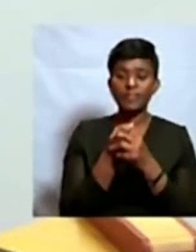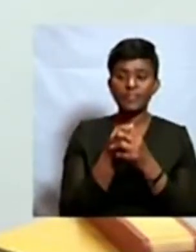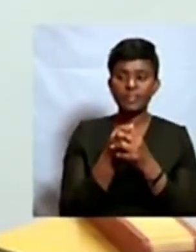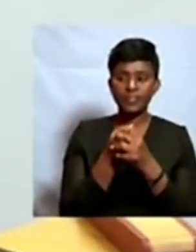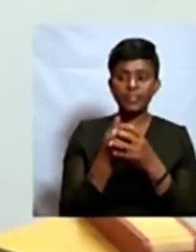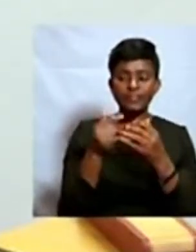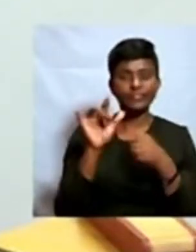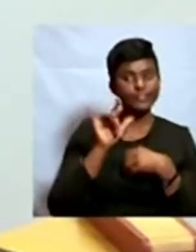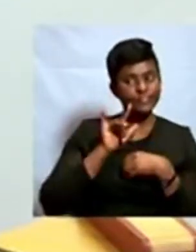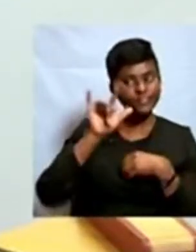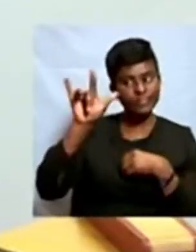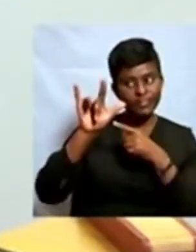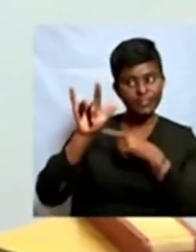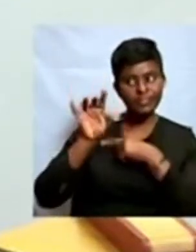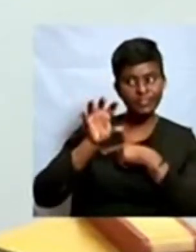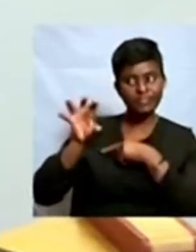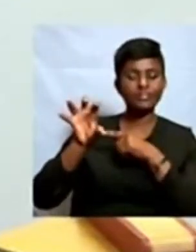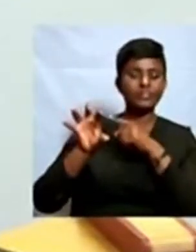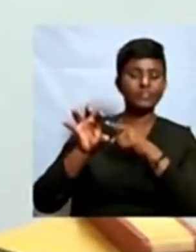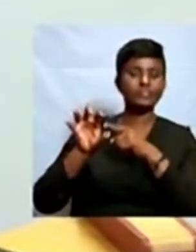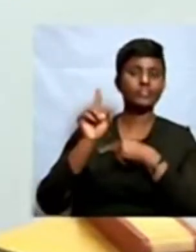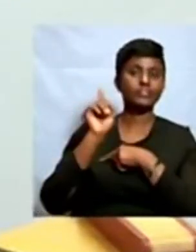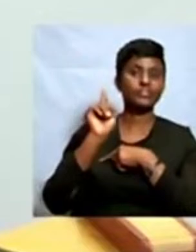the aviation sector is one